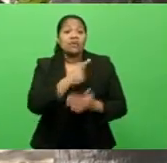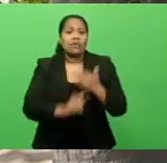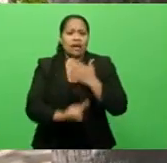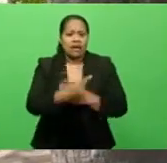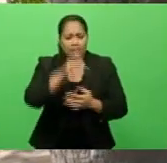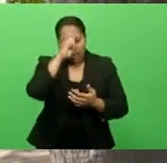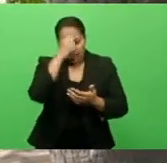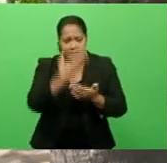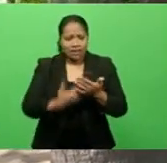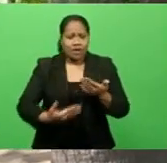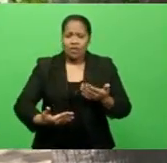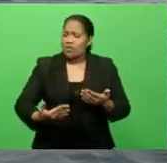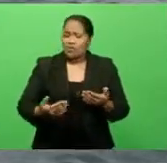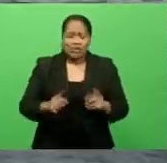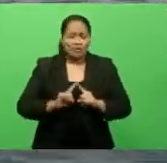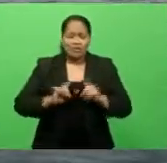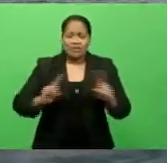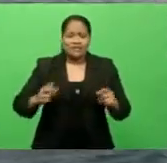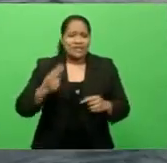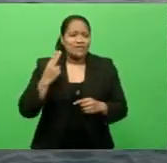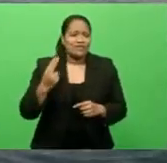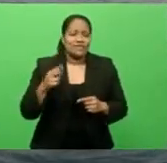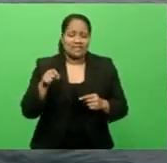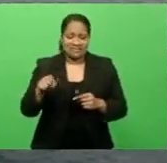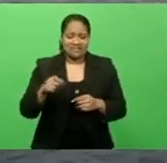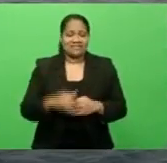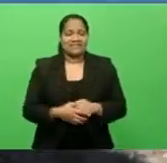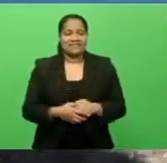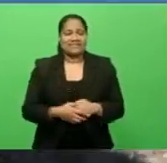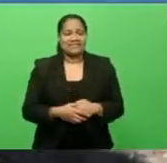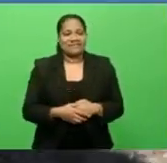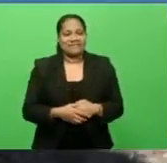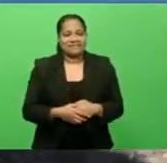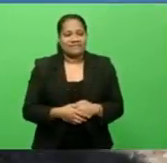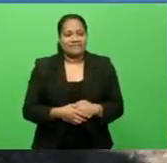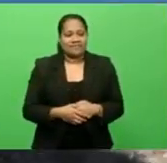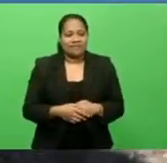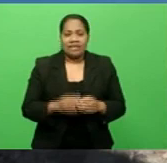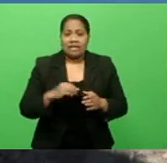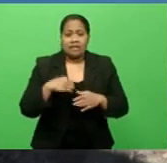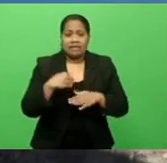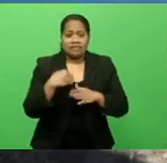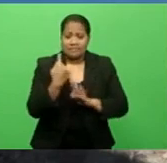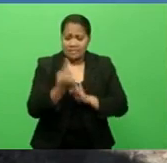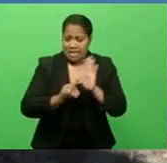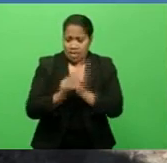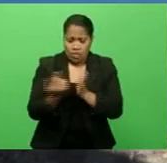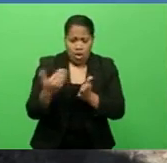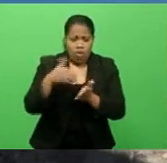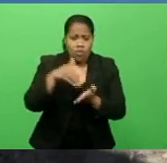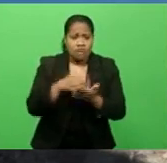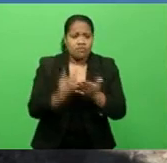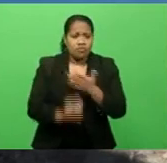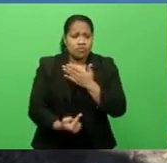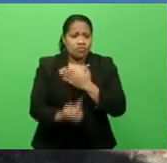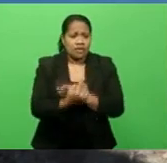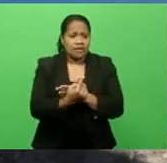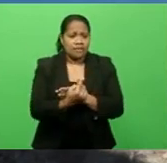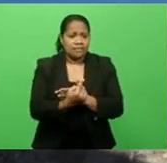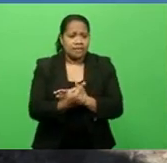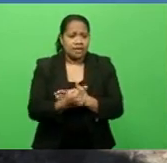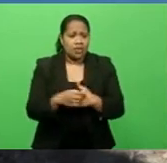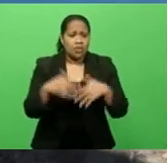unique ever since the welcome reception. Within an hour of arriving, we were snorkeling, looking at most